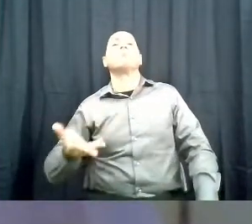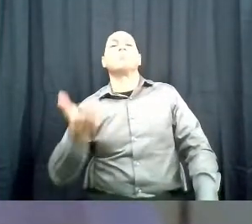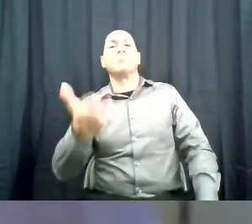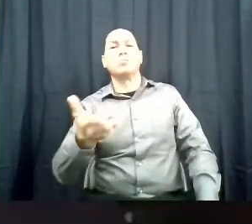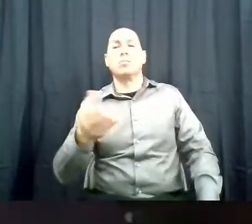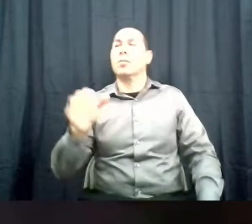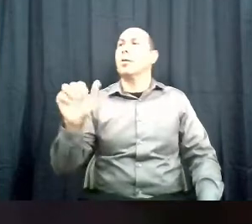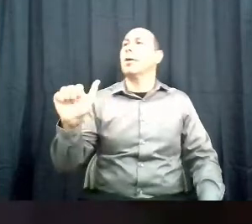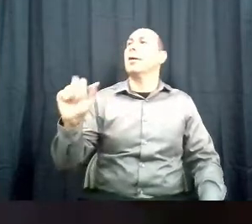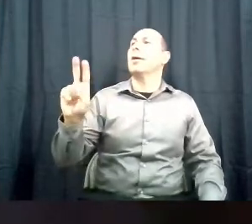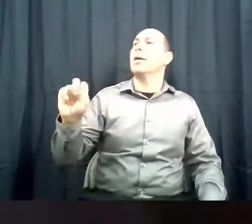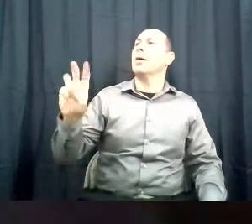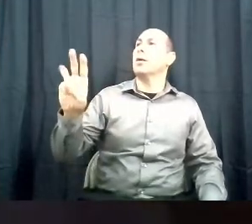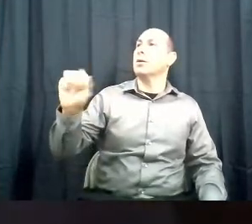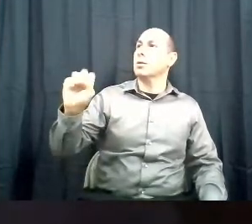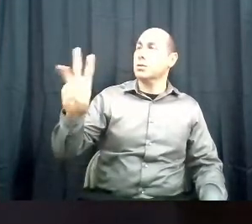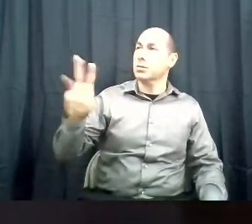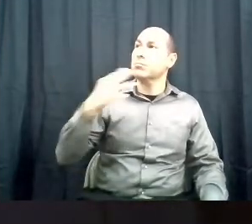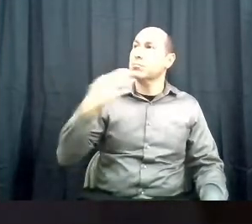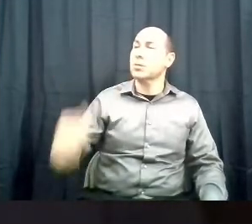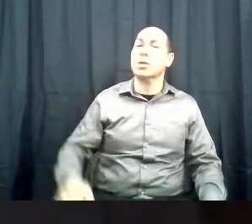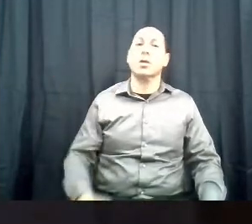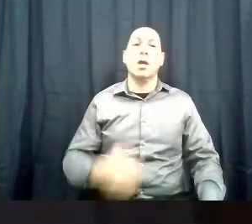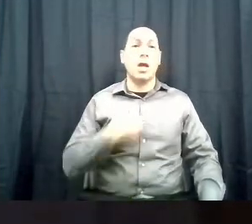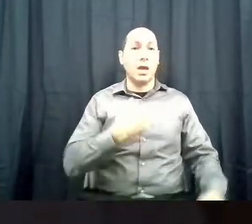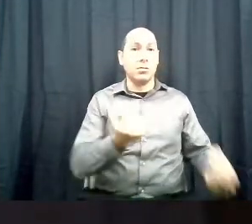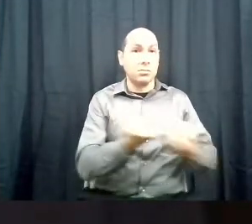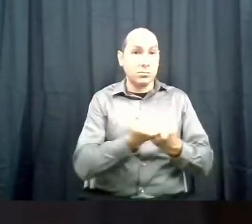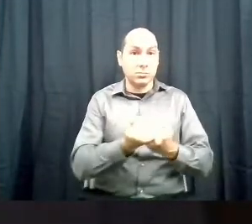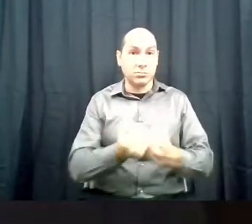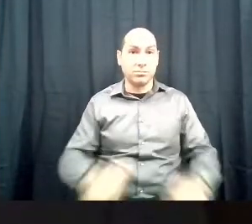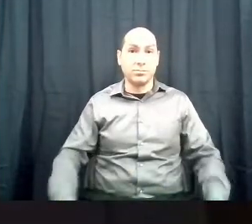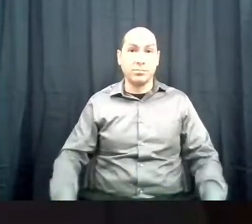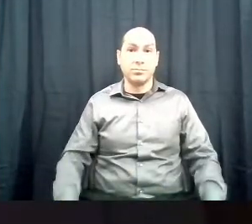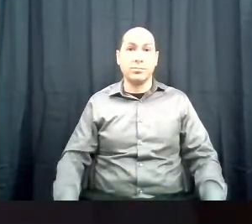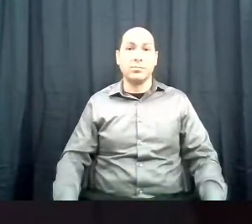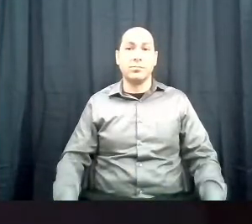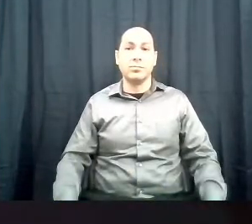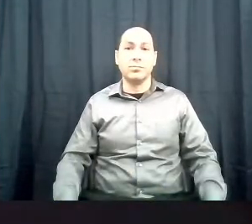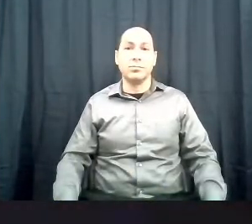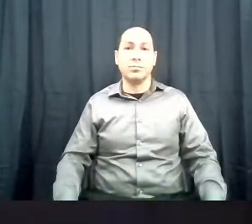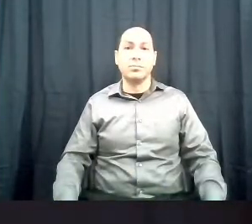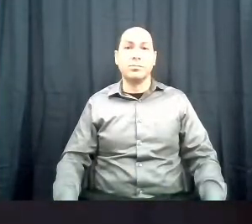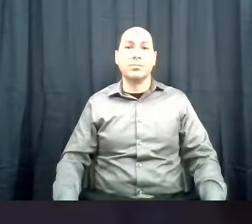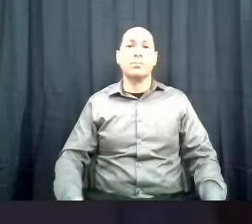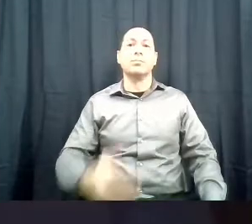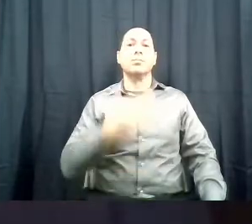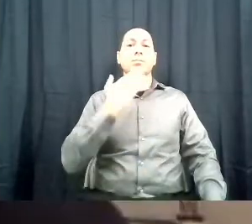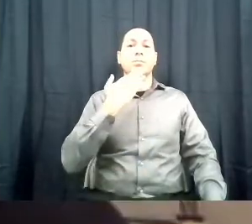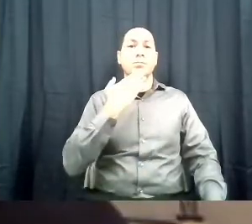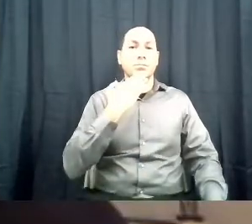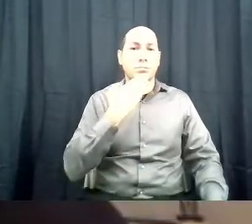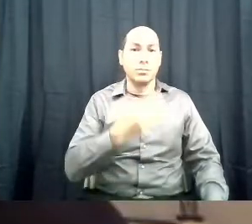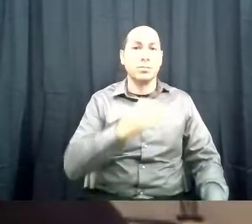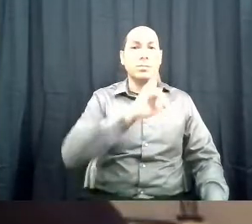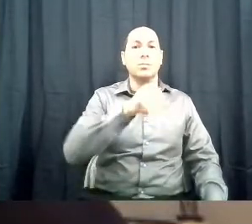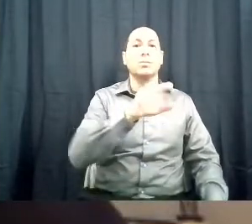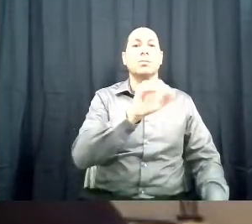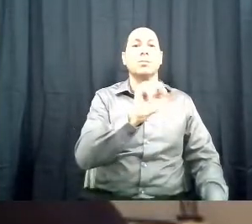Andrew. Do I have a second? Second. Thank you,